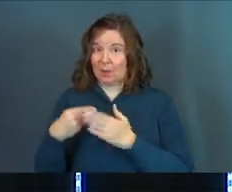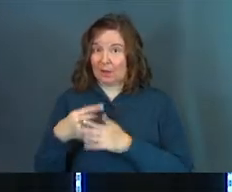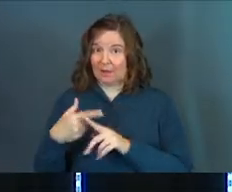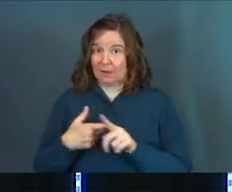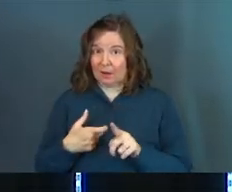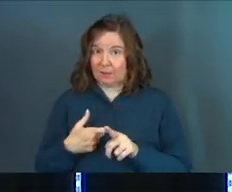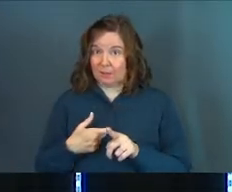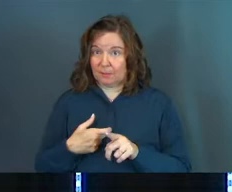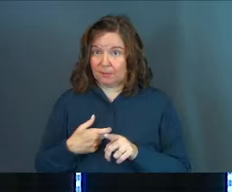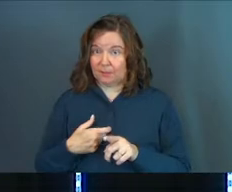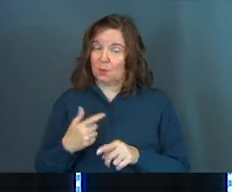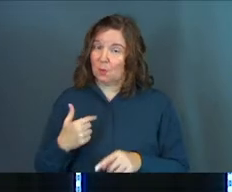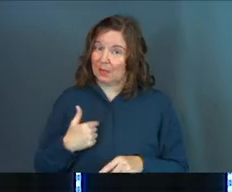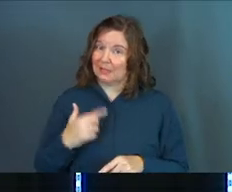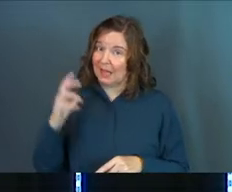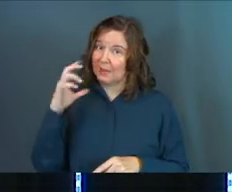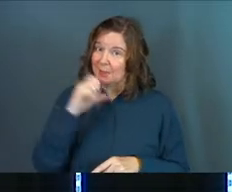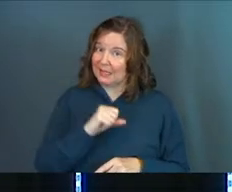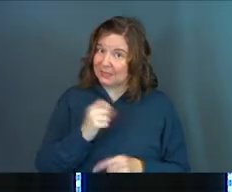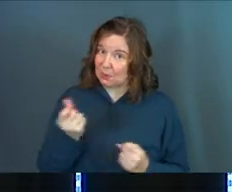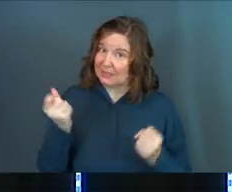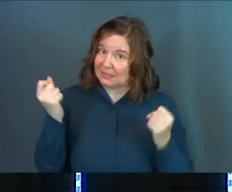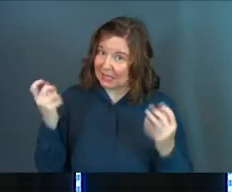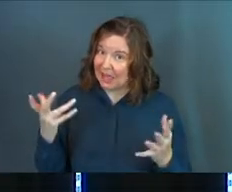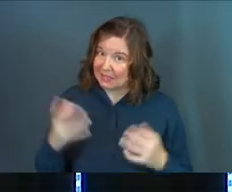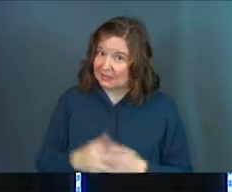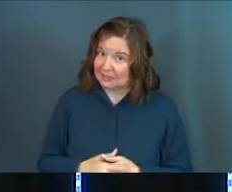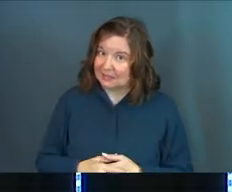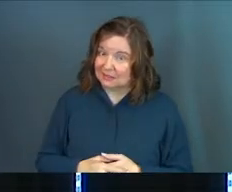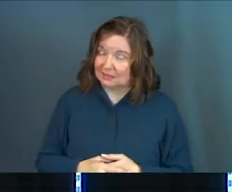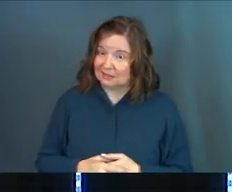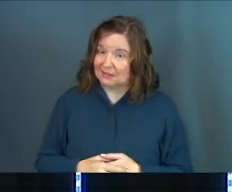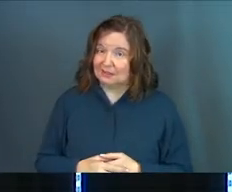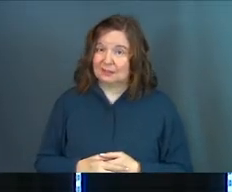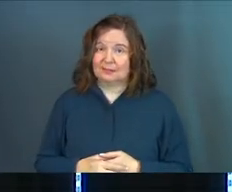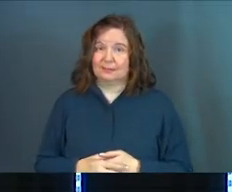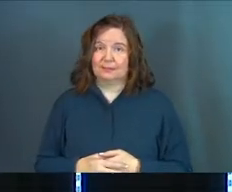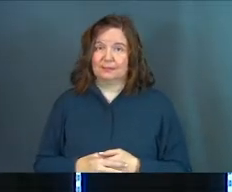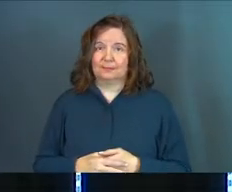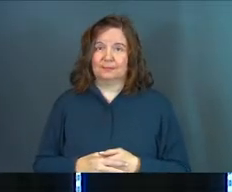from, which I'm guessing was a lot.